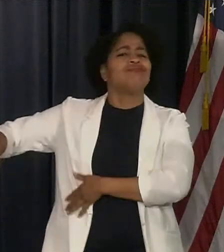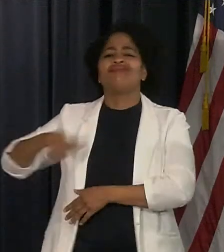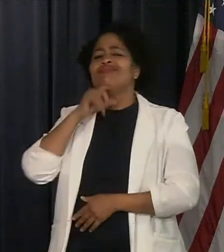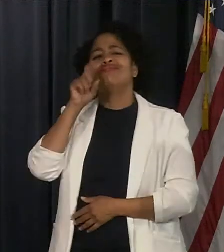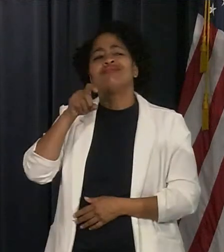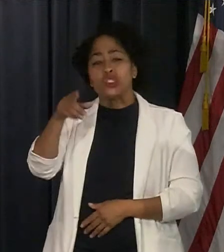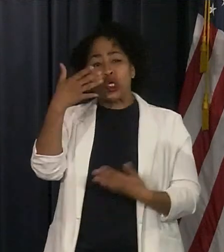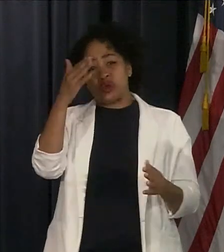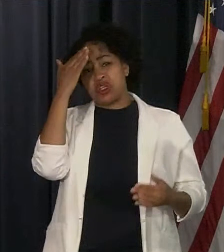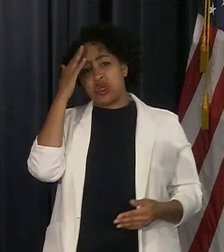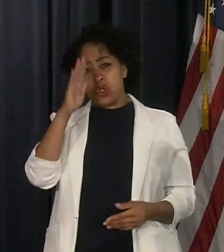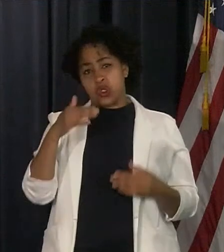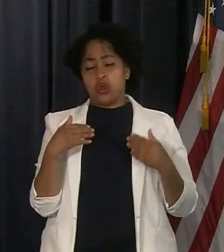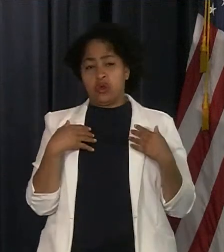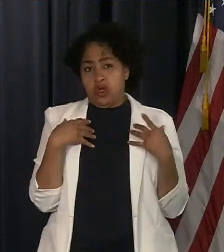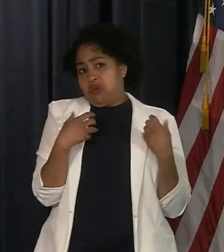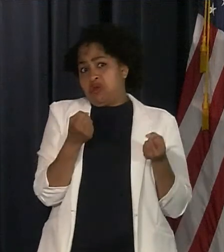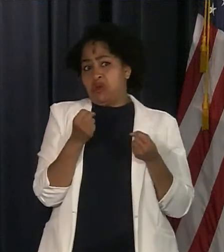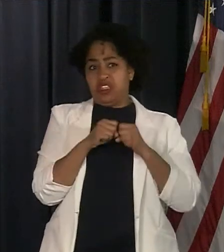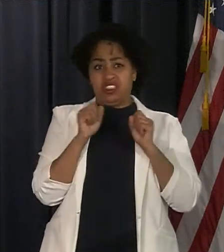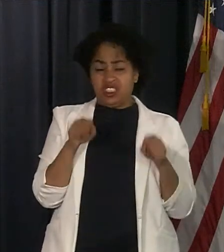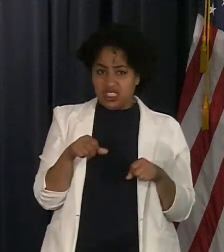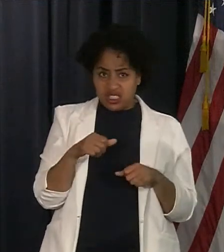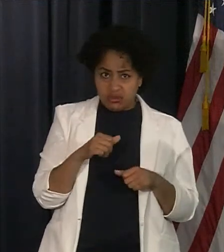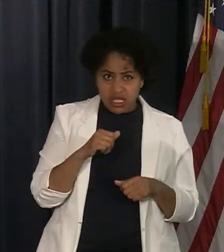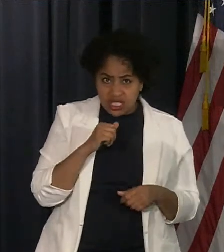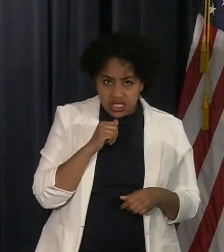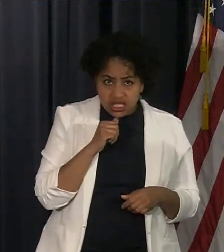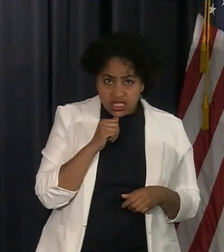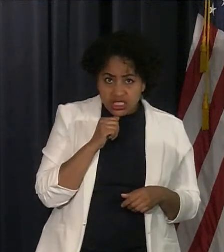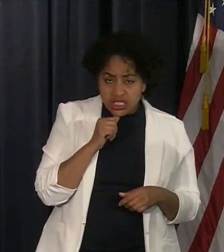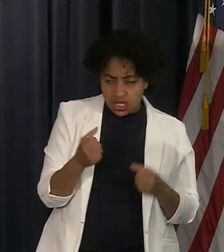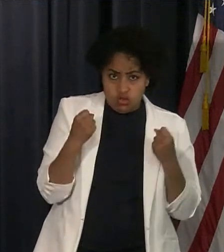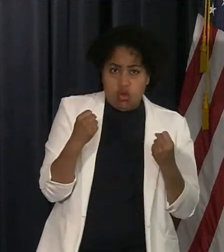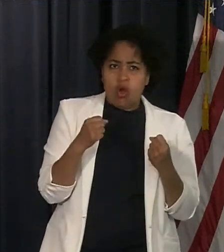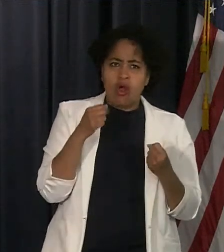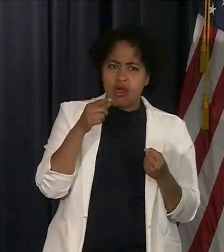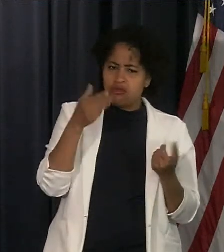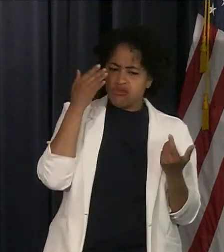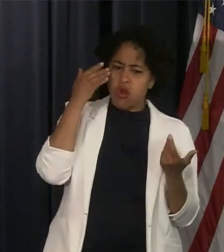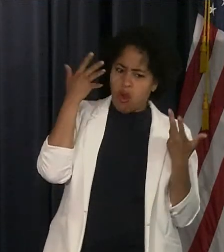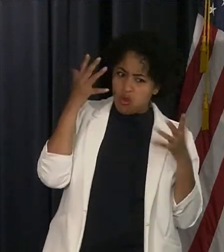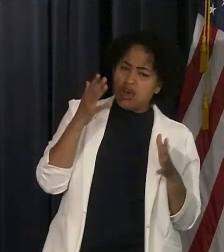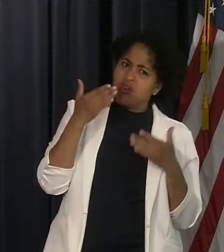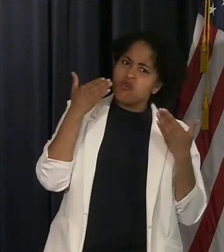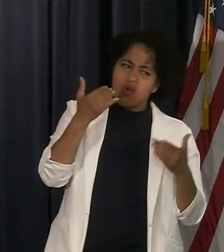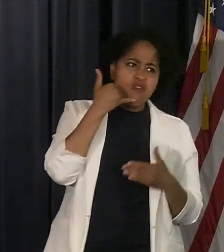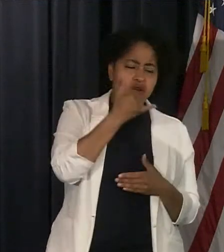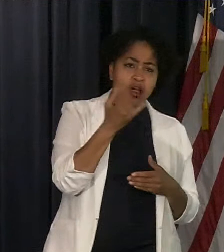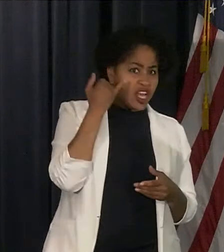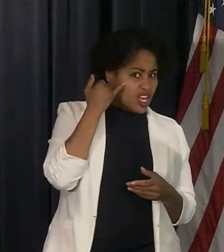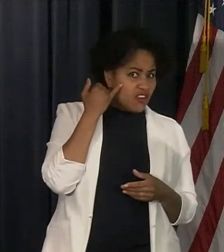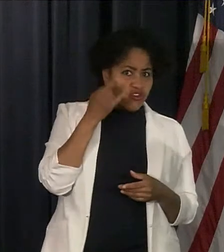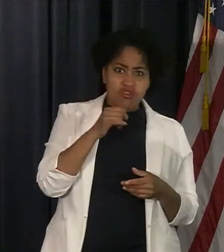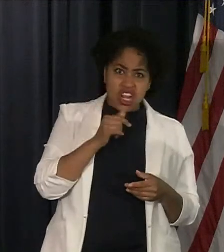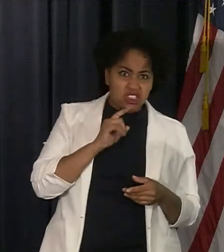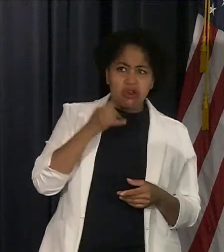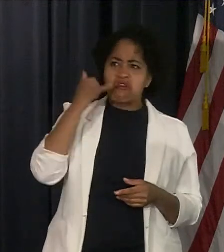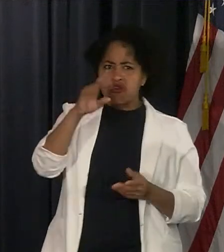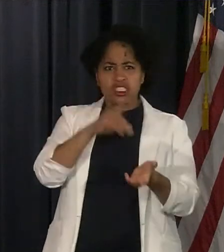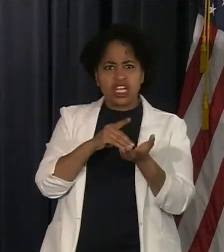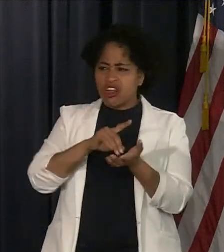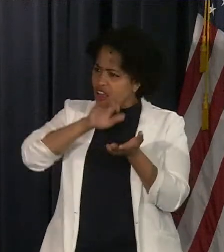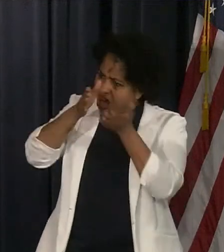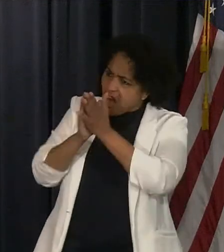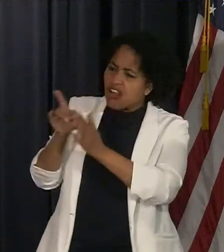and if you're not sure, just phone your primary care doctor. Anybody who's got a compromised immune system should have a primary care